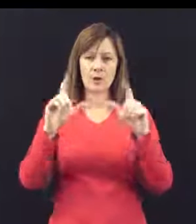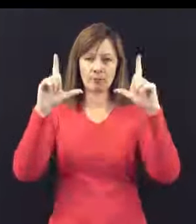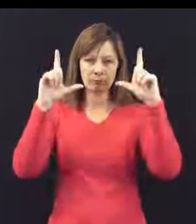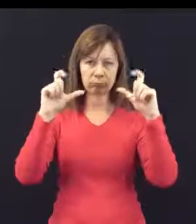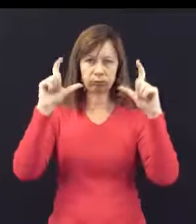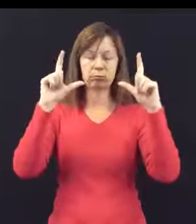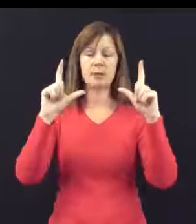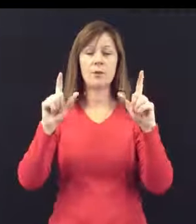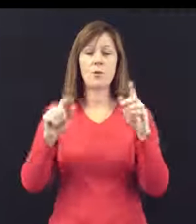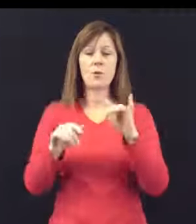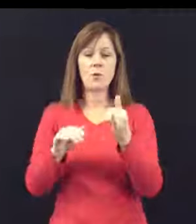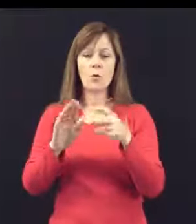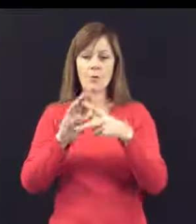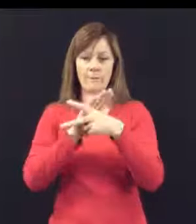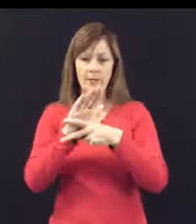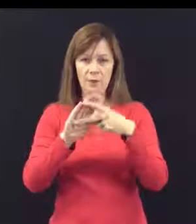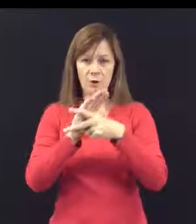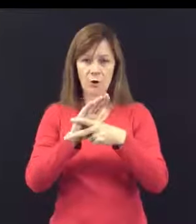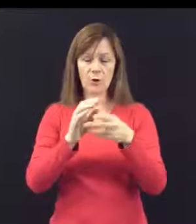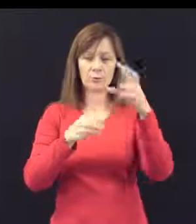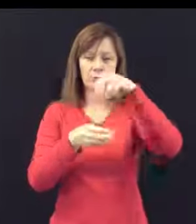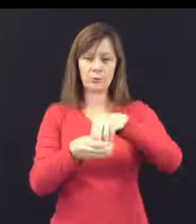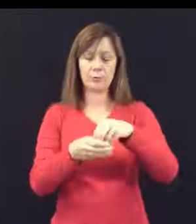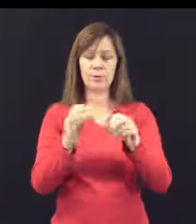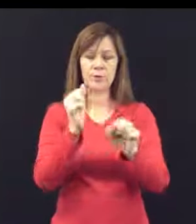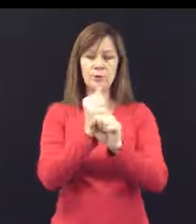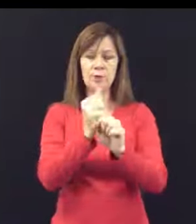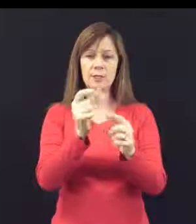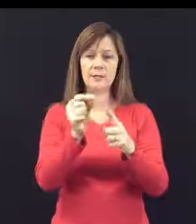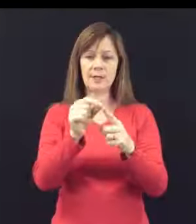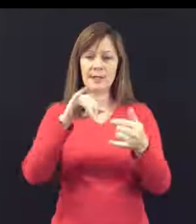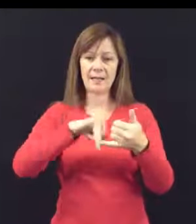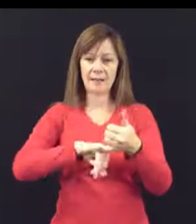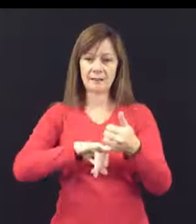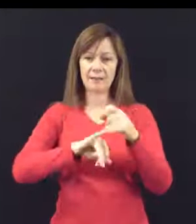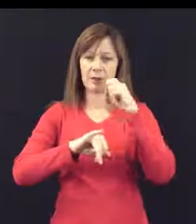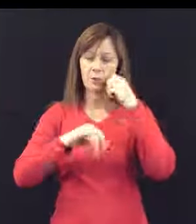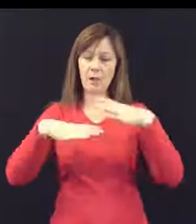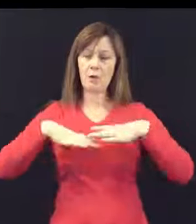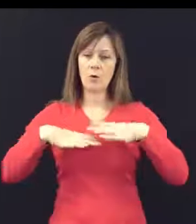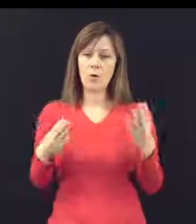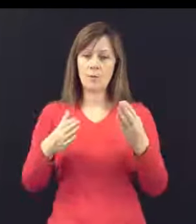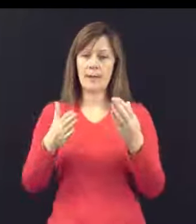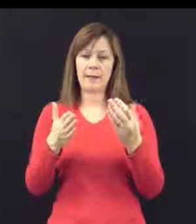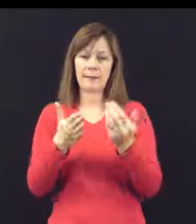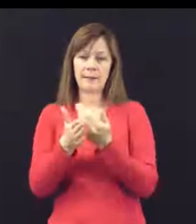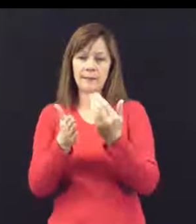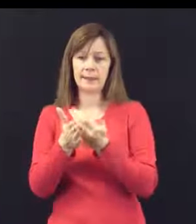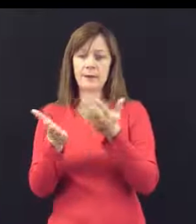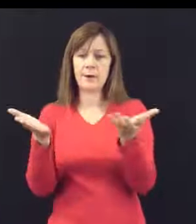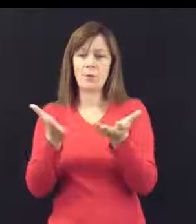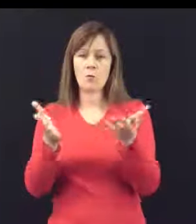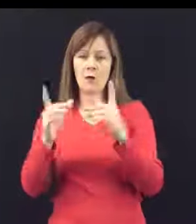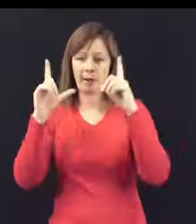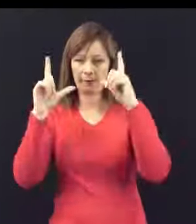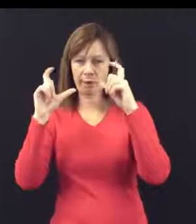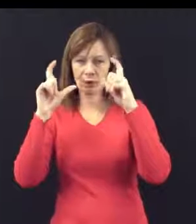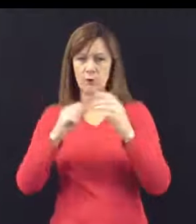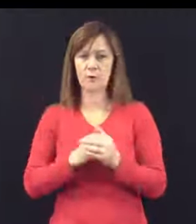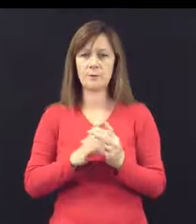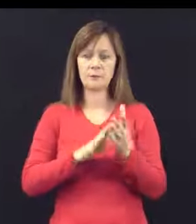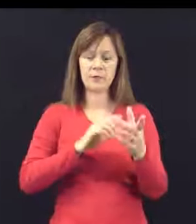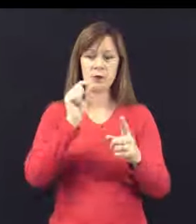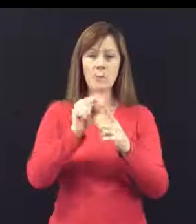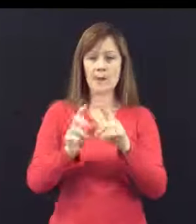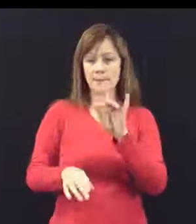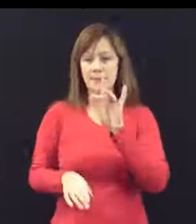iPad, as you shoot video and photos, the iPad will also be storing the location at which you shot the video or photo using the iPad's